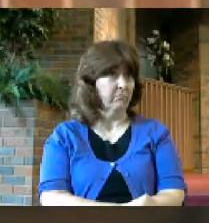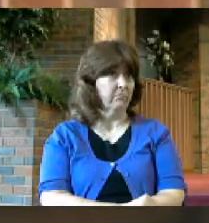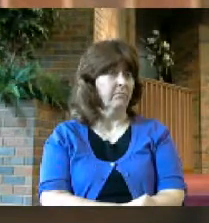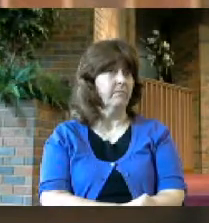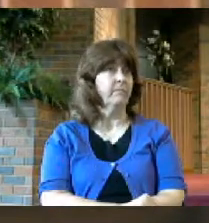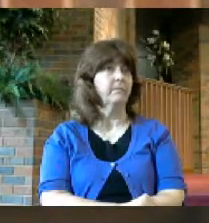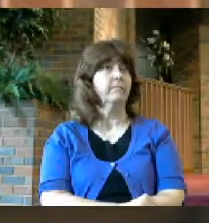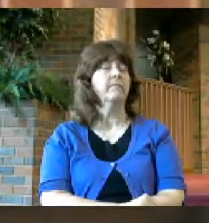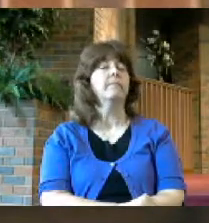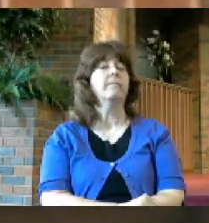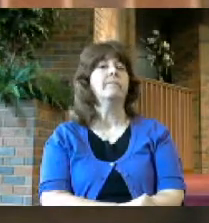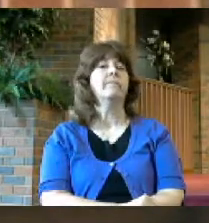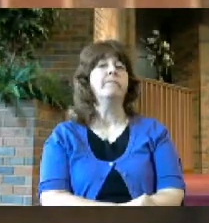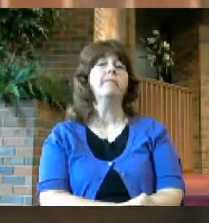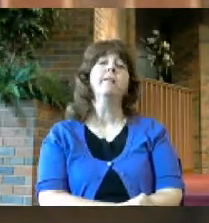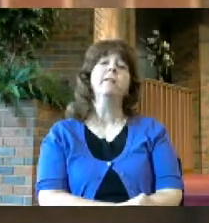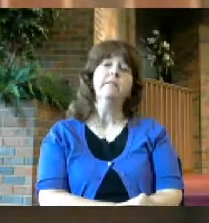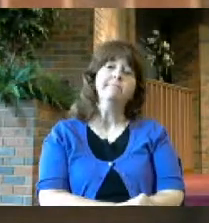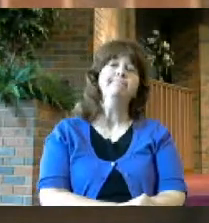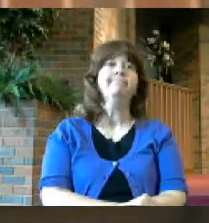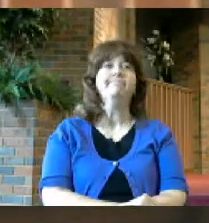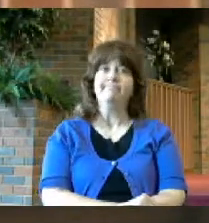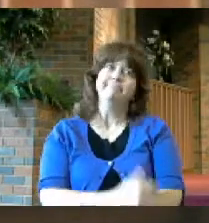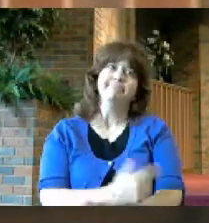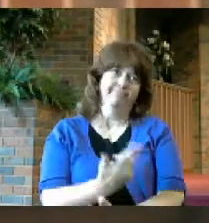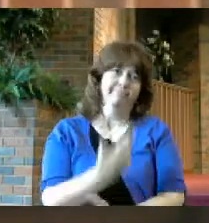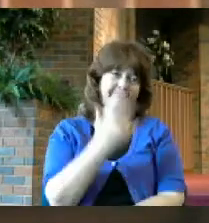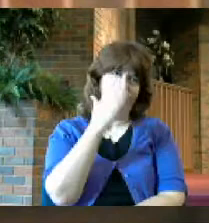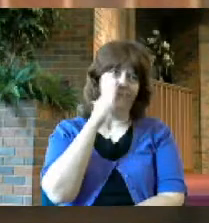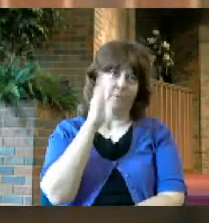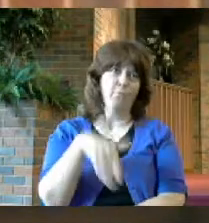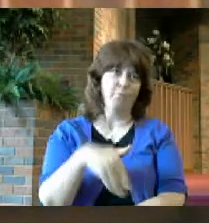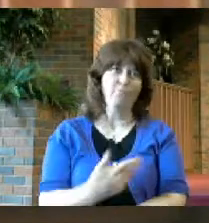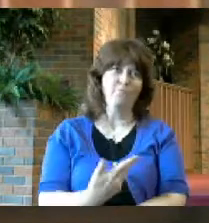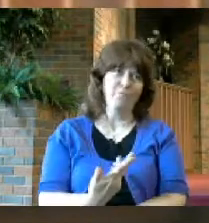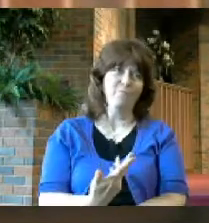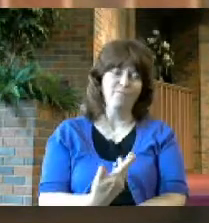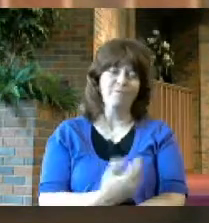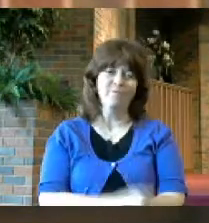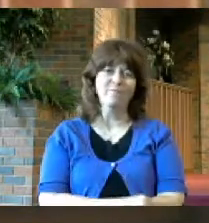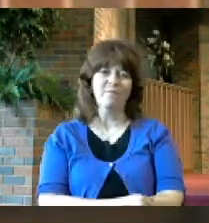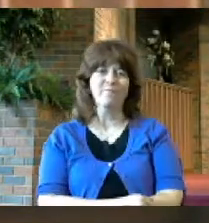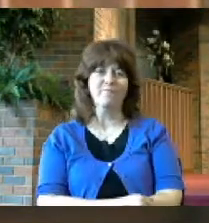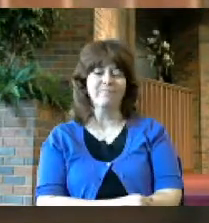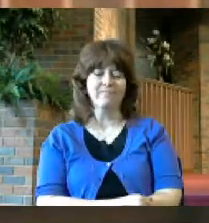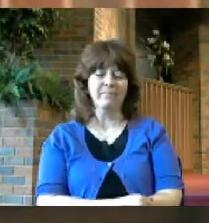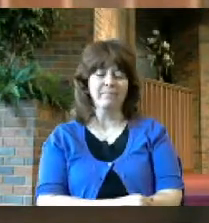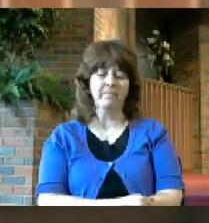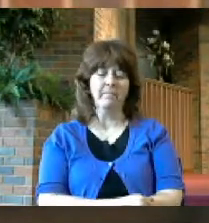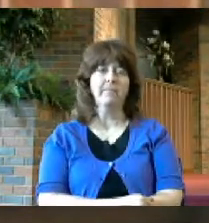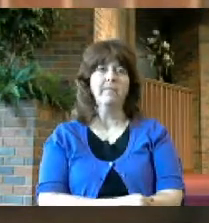Well, you know the answer to that. Let's take a look at a man by the name of Herod